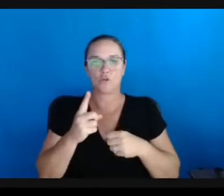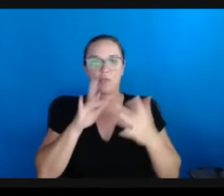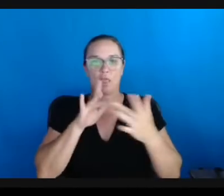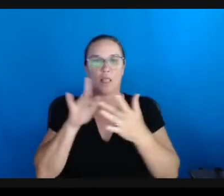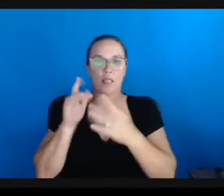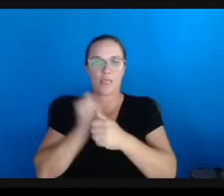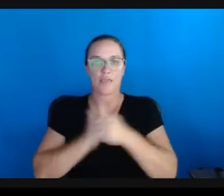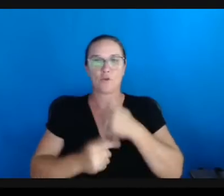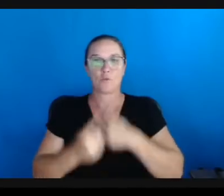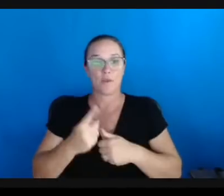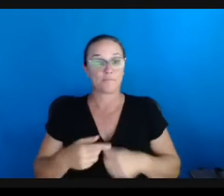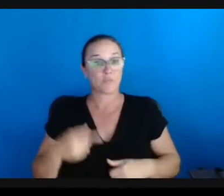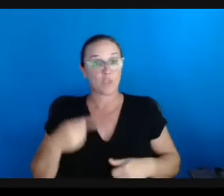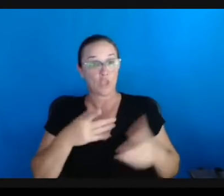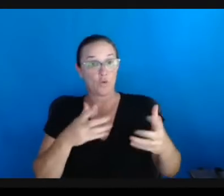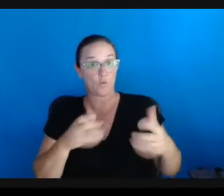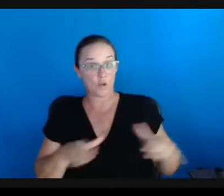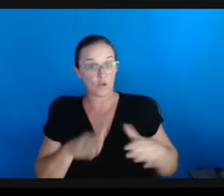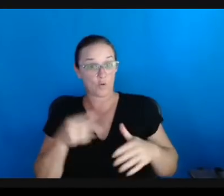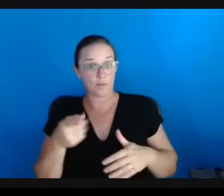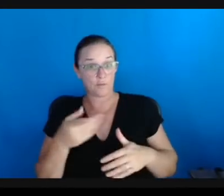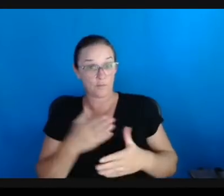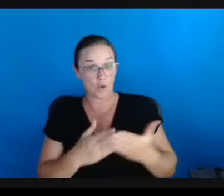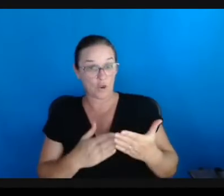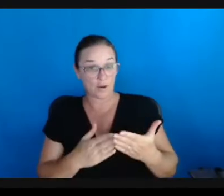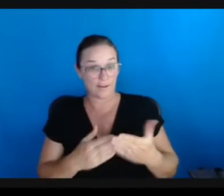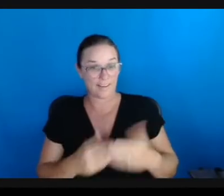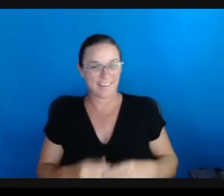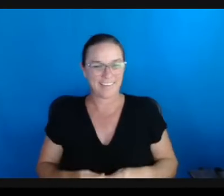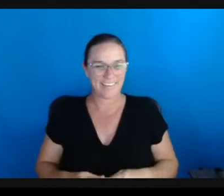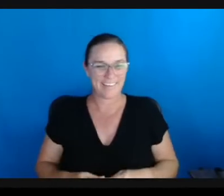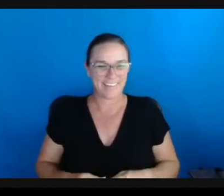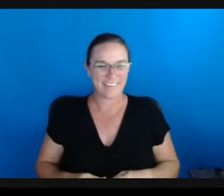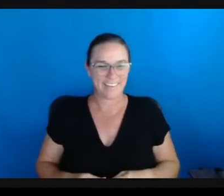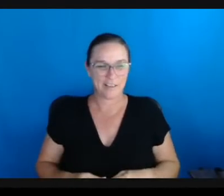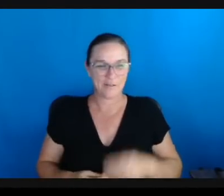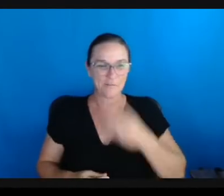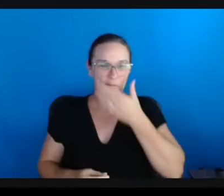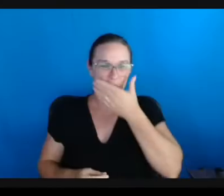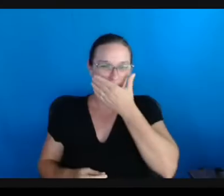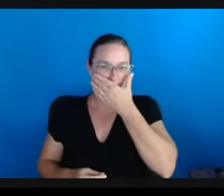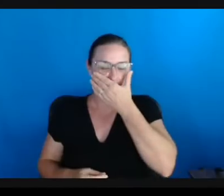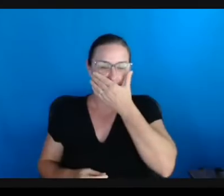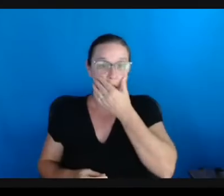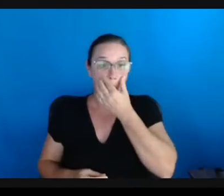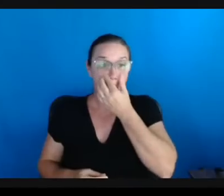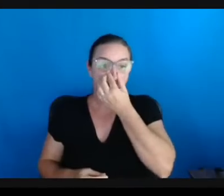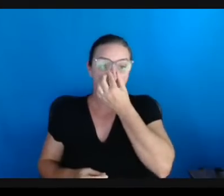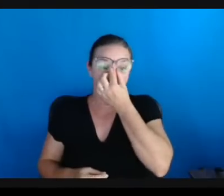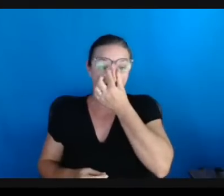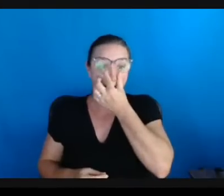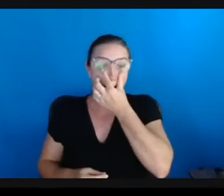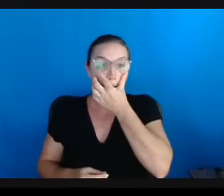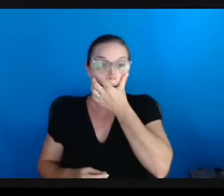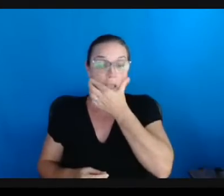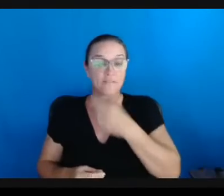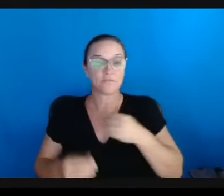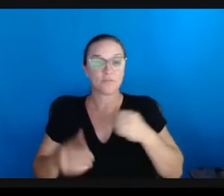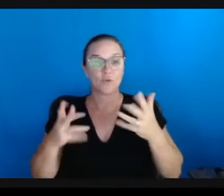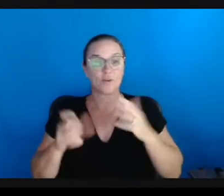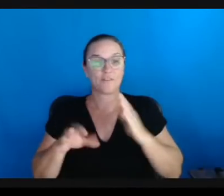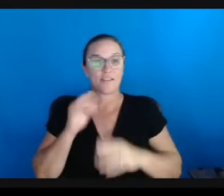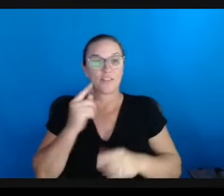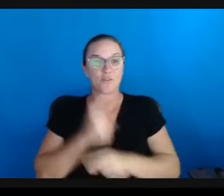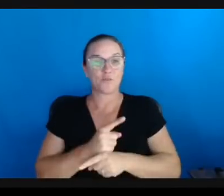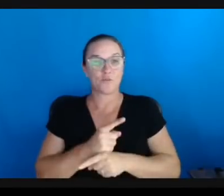And Philip, would you like to take this part? All right. Let me find the right mahalos to put on here, right? We're